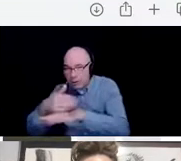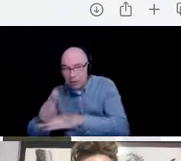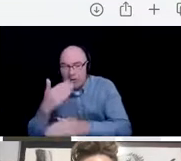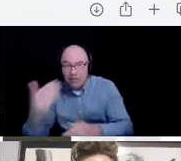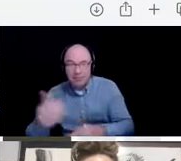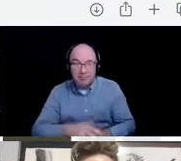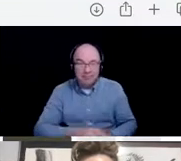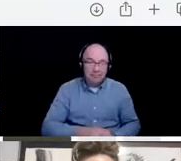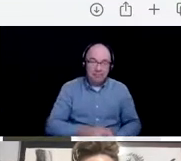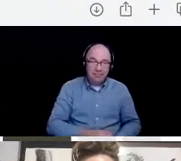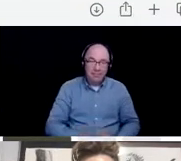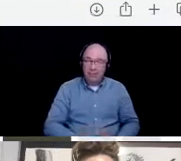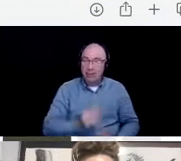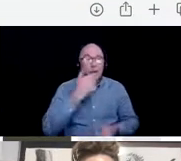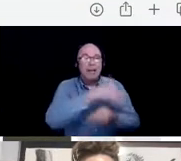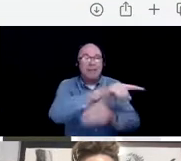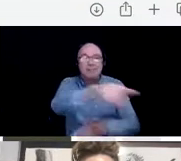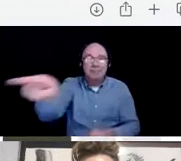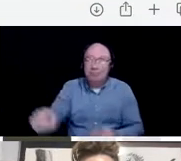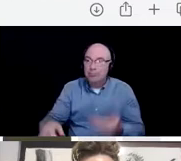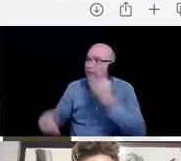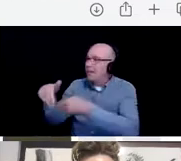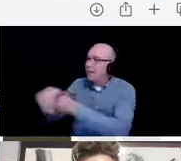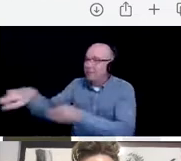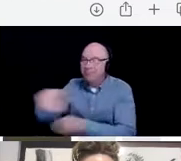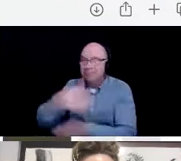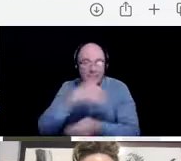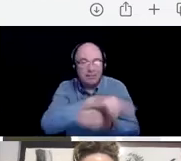Yes. Good night, everyone. Night. Bye.